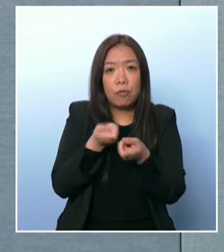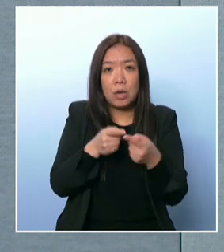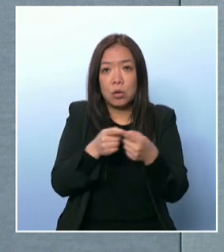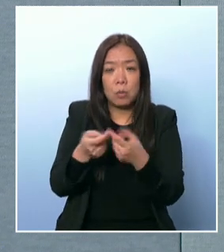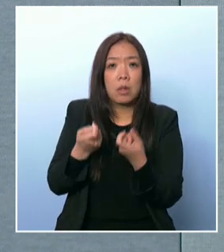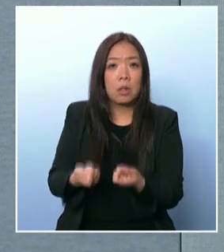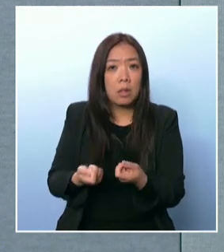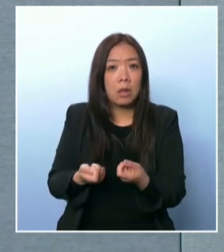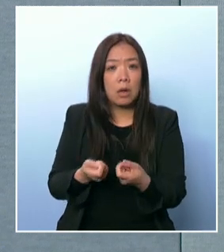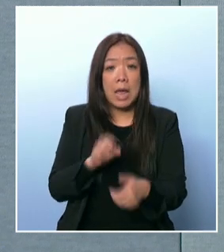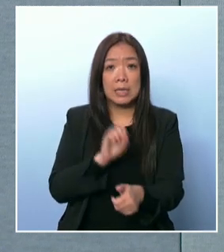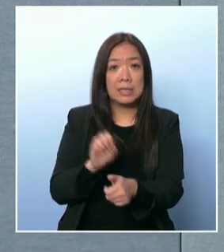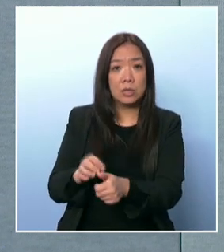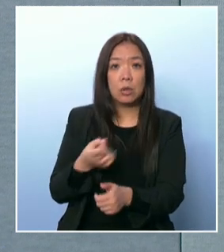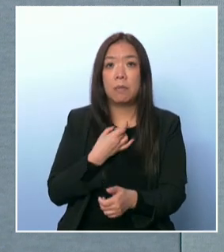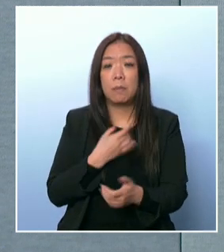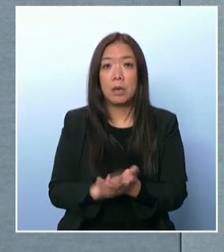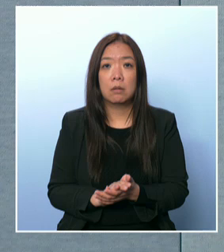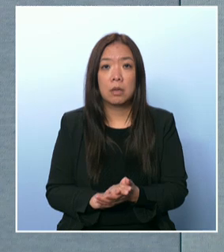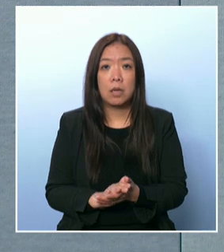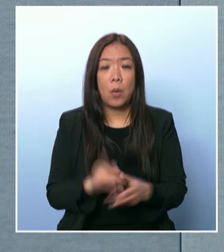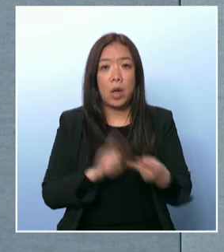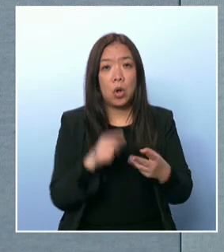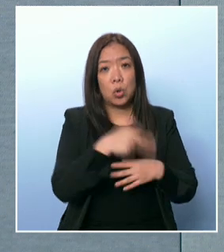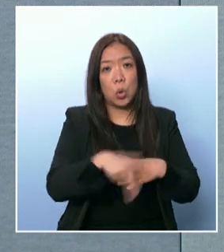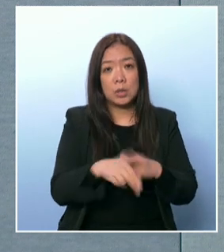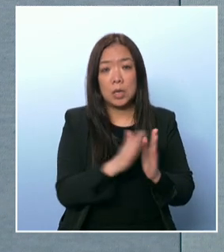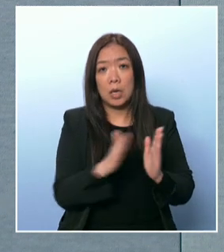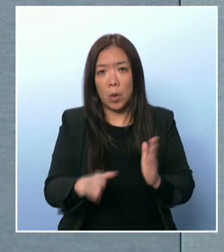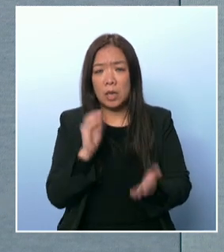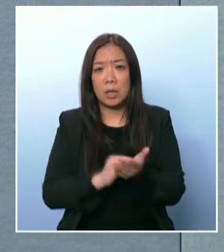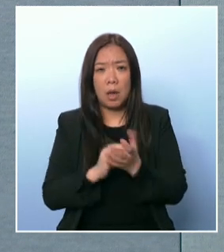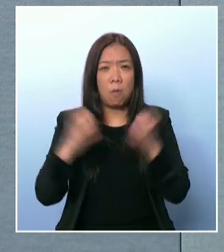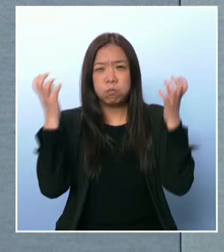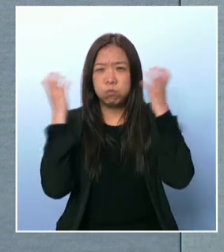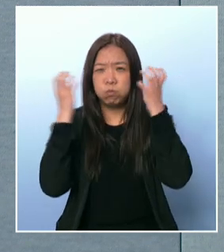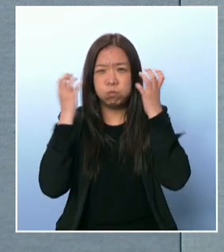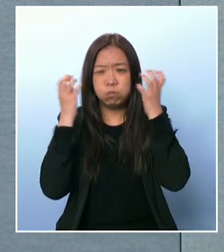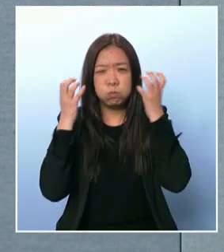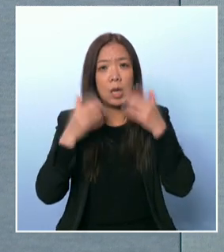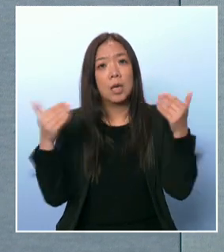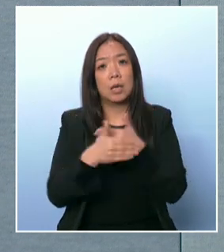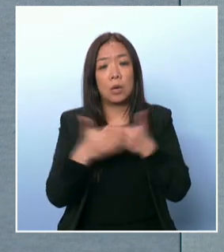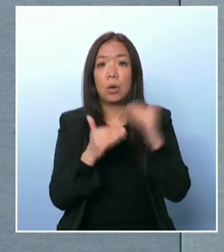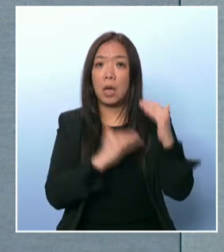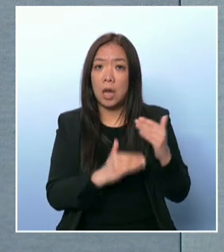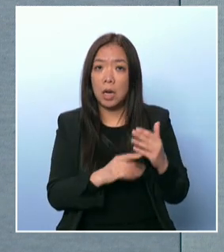was published. But I can't believe that you haven't consulted the residents